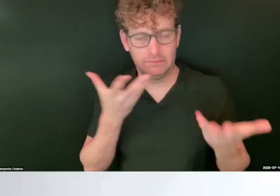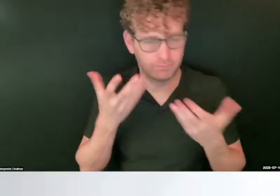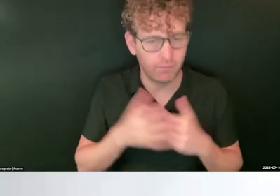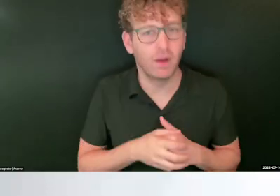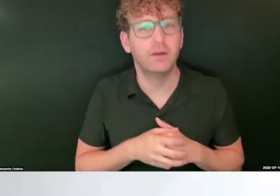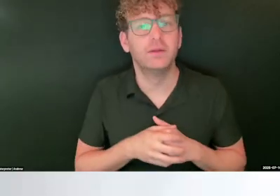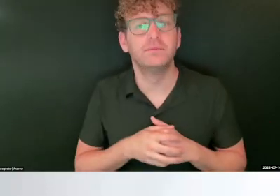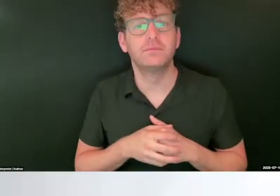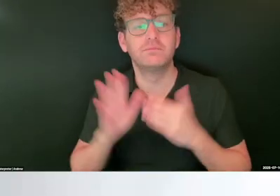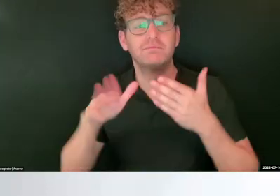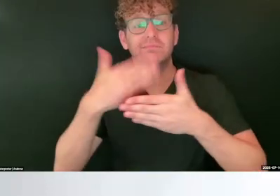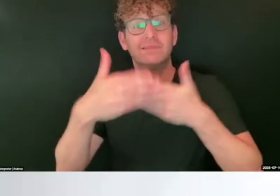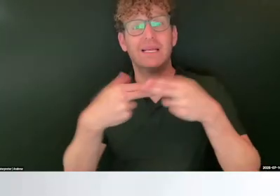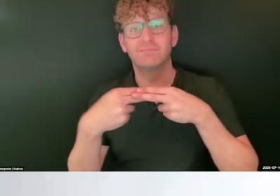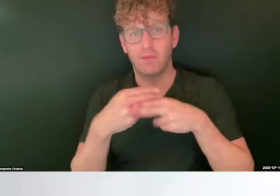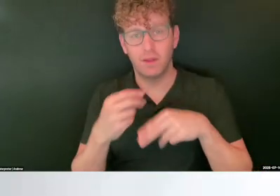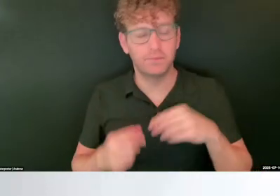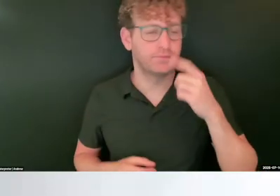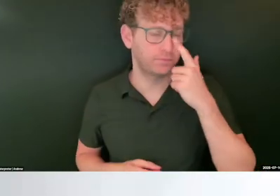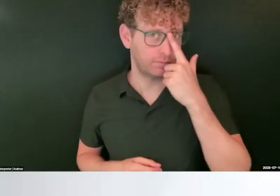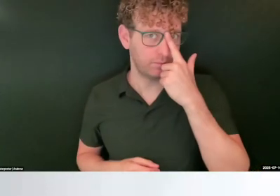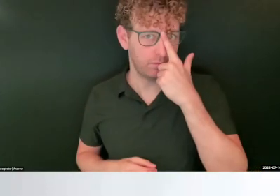funds. Next slide, please.